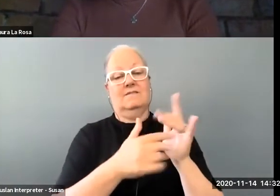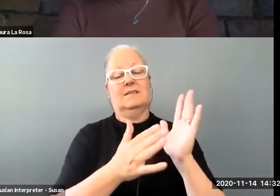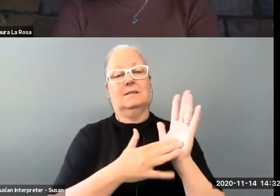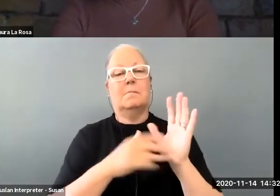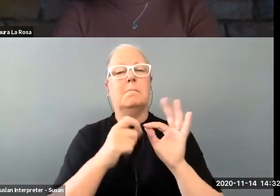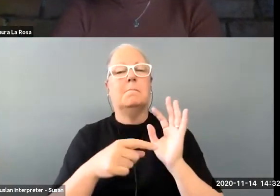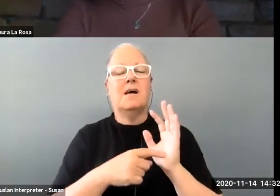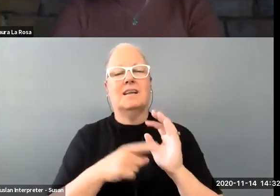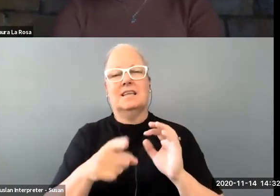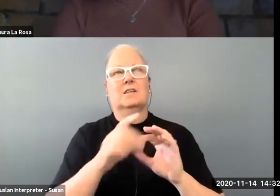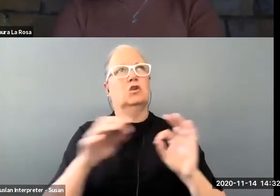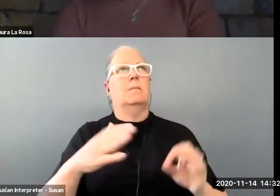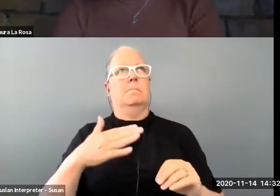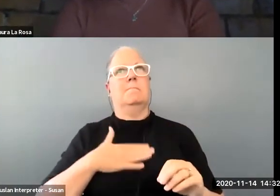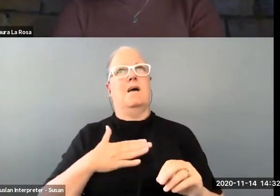entire identity.